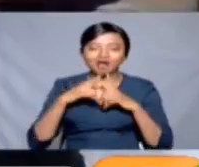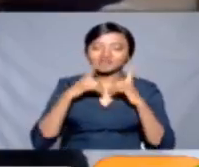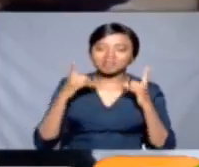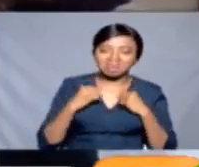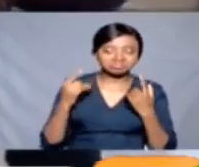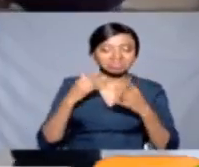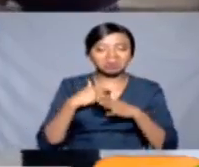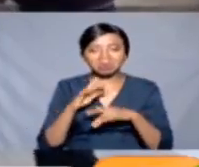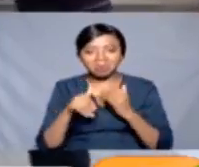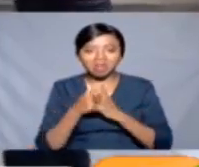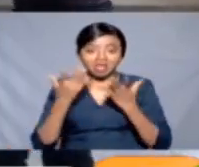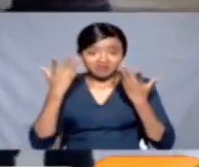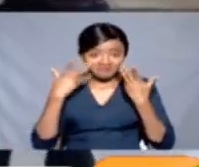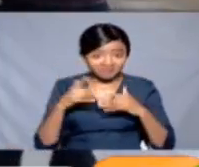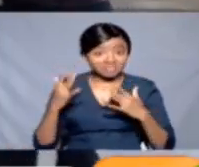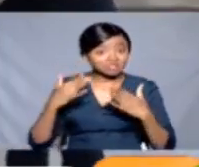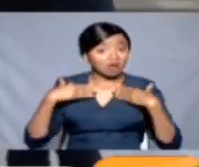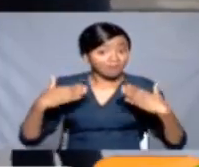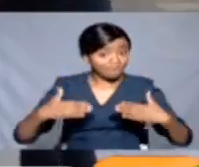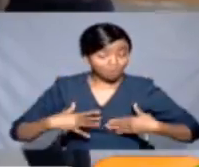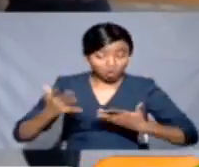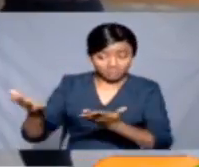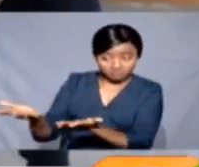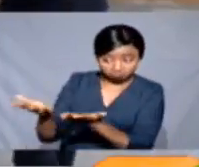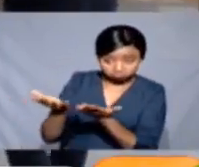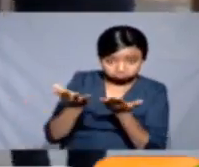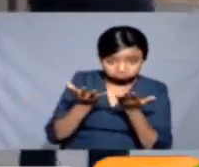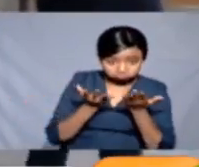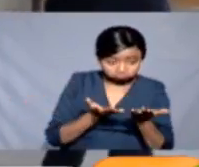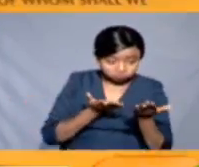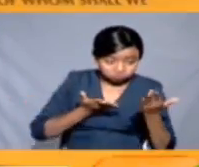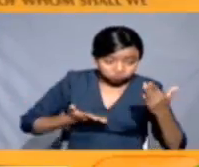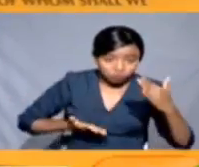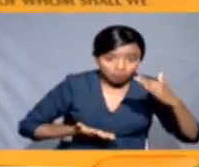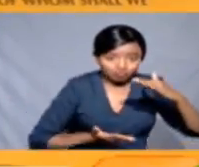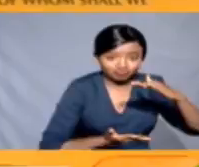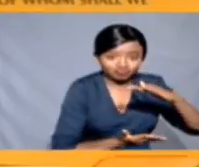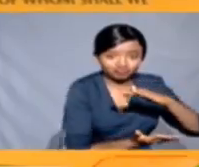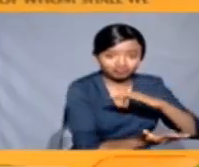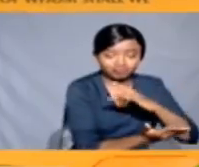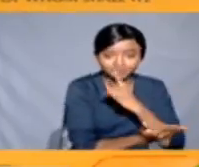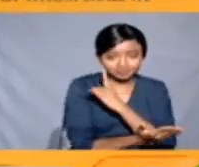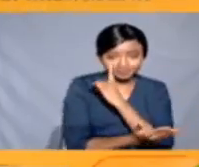everybody. Once it is being brought in, this is where it comes in.